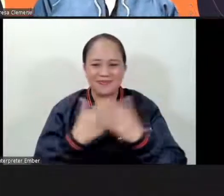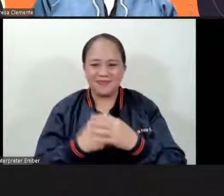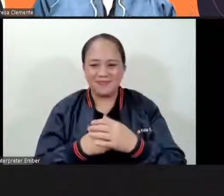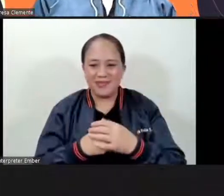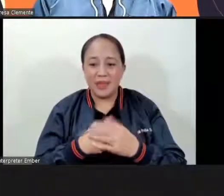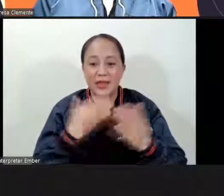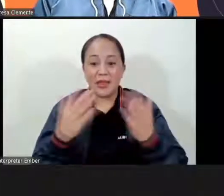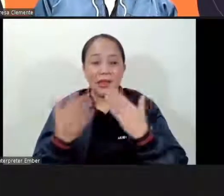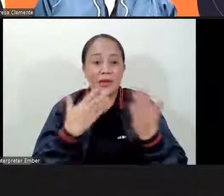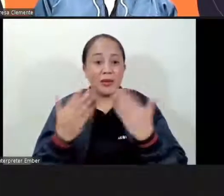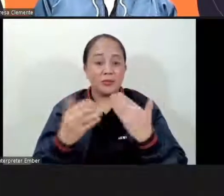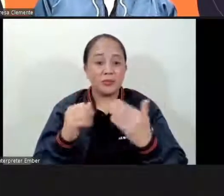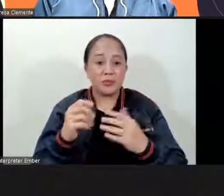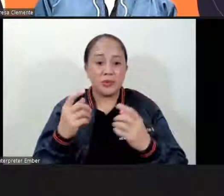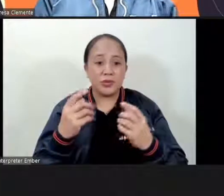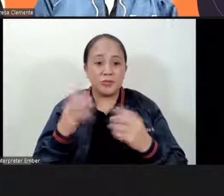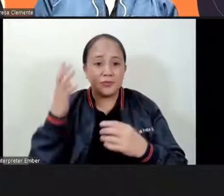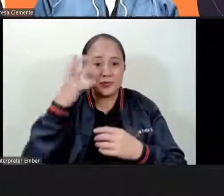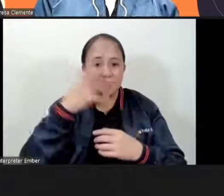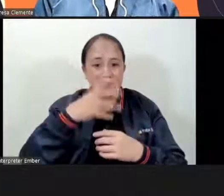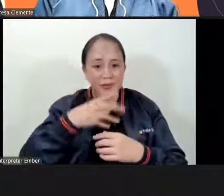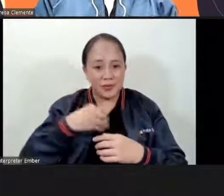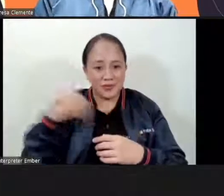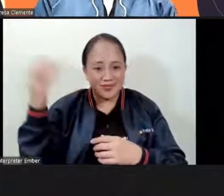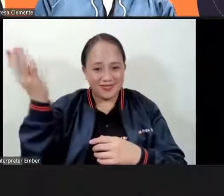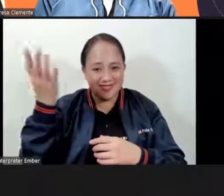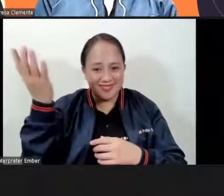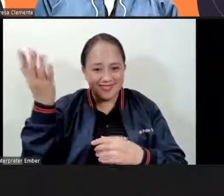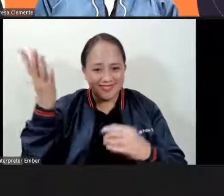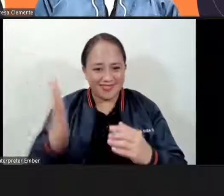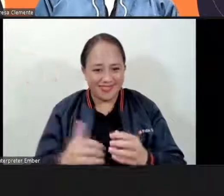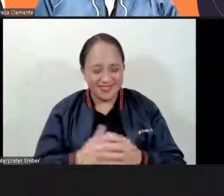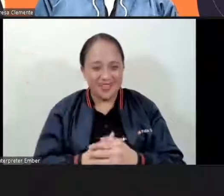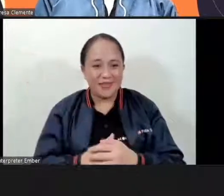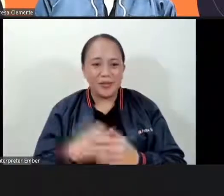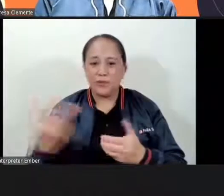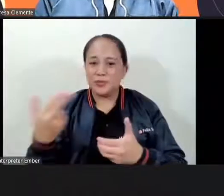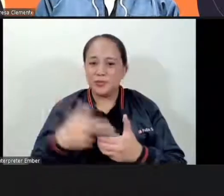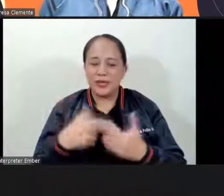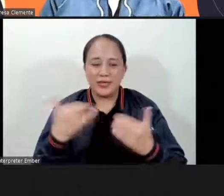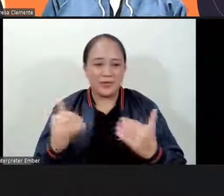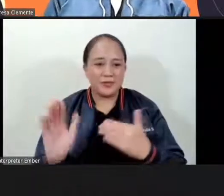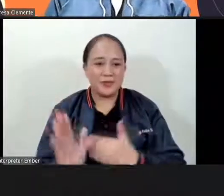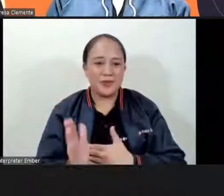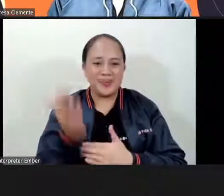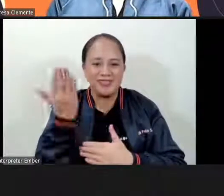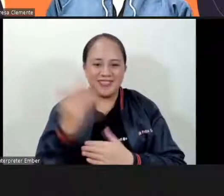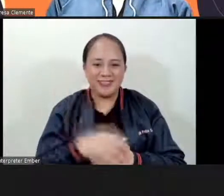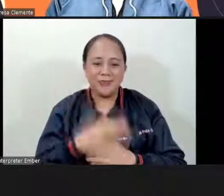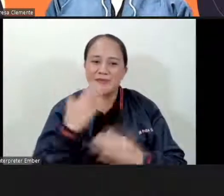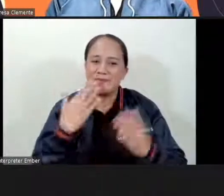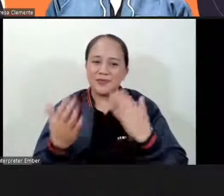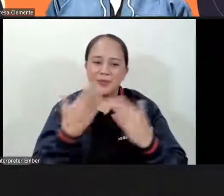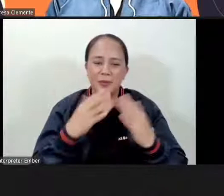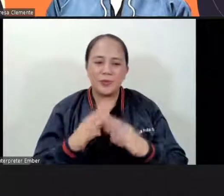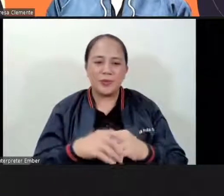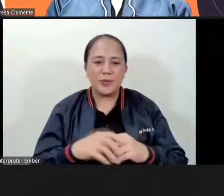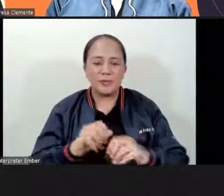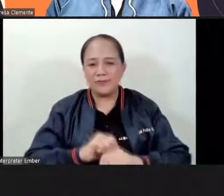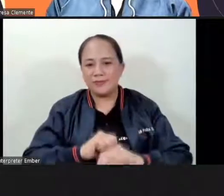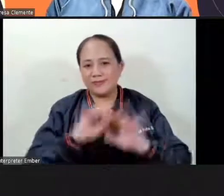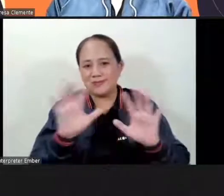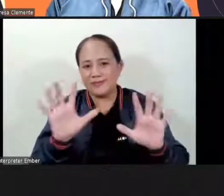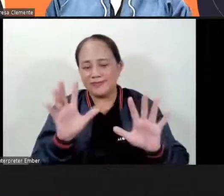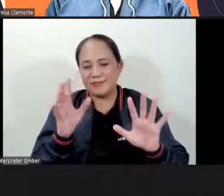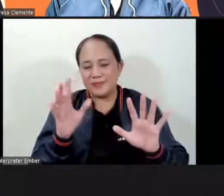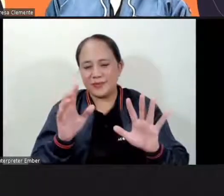Thank you very much to our beautiful, lovely speakers who joined us this morning. Thank you for enlightening us.